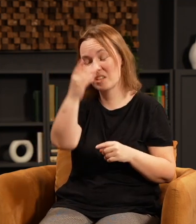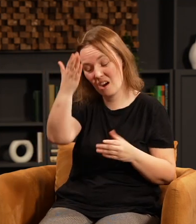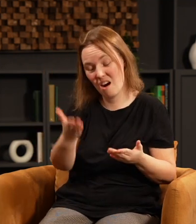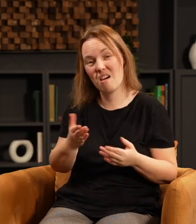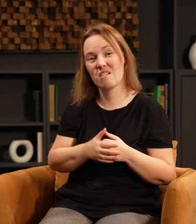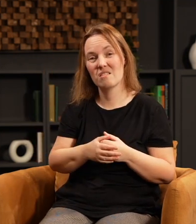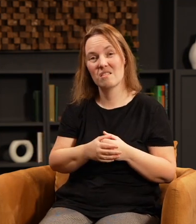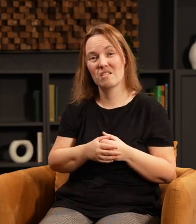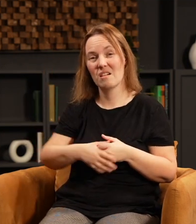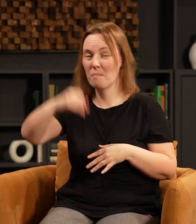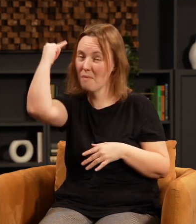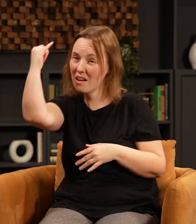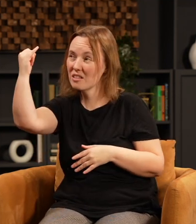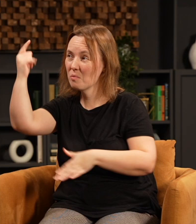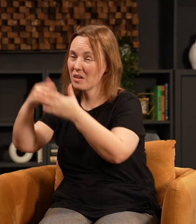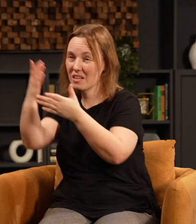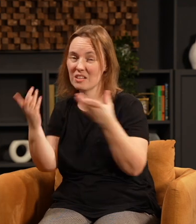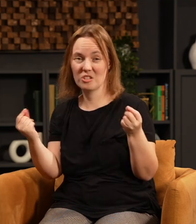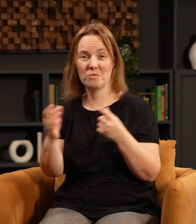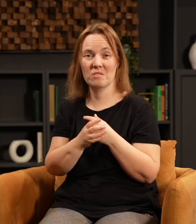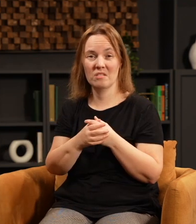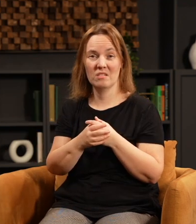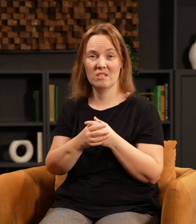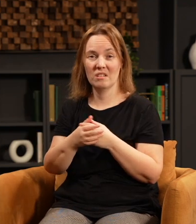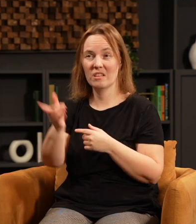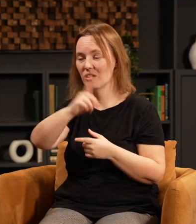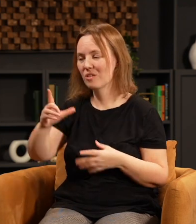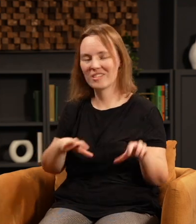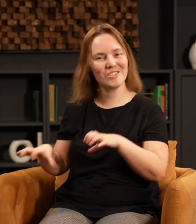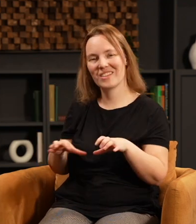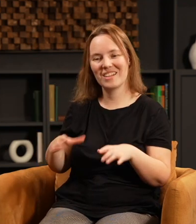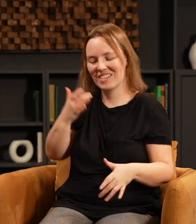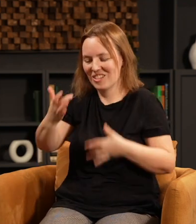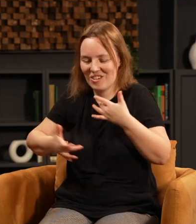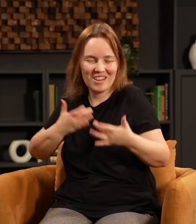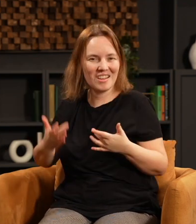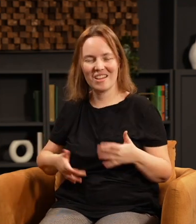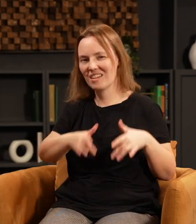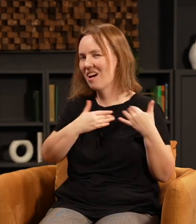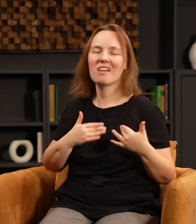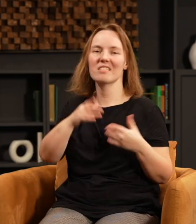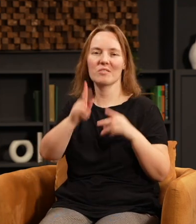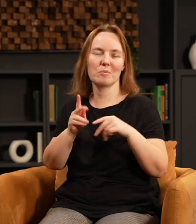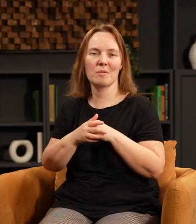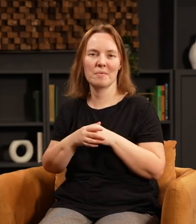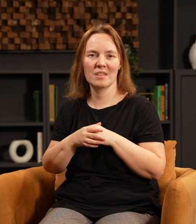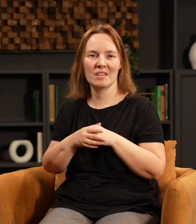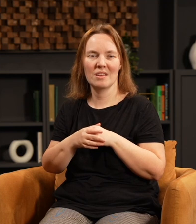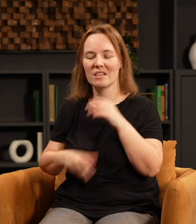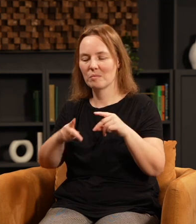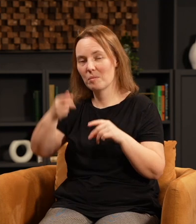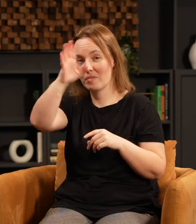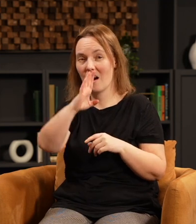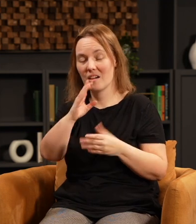imagine what he can do? And the Lord is doing that. He's stirring that in the hearts of his people. Because you see, even as the people of God